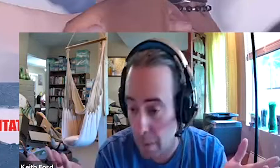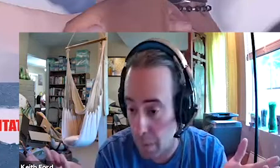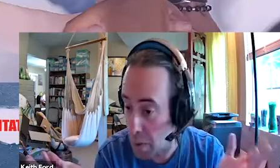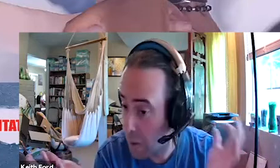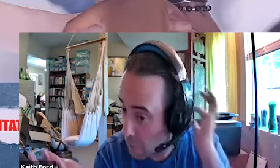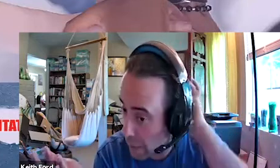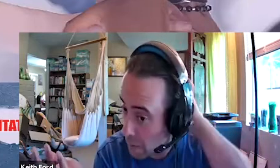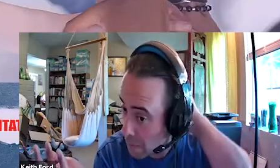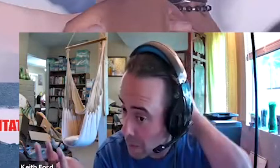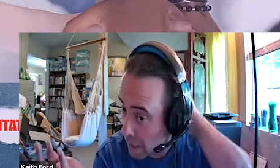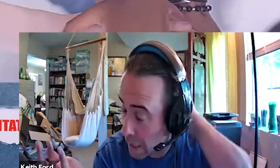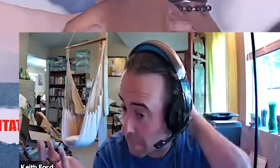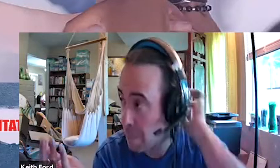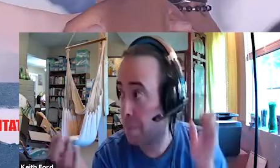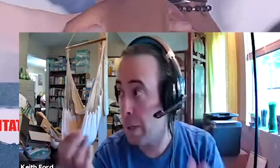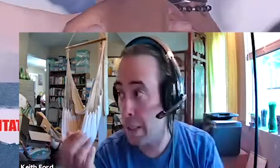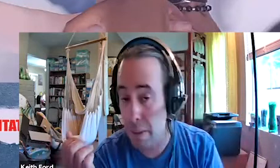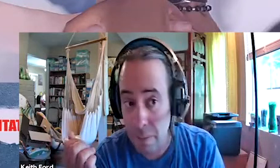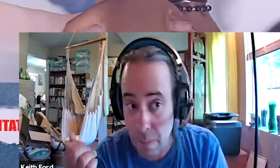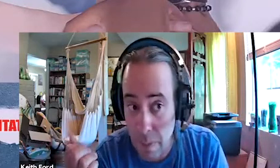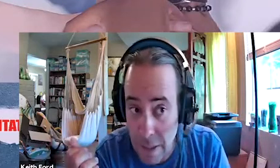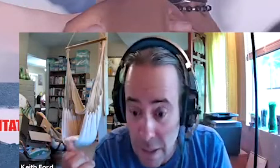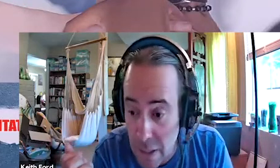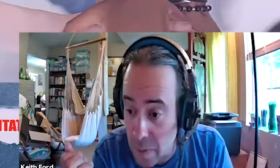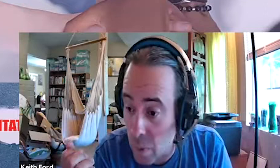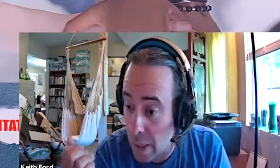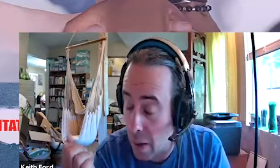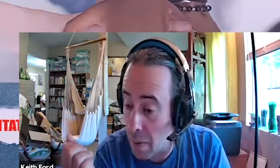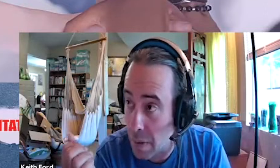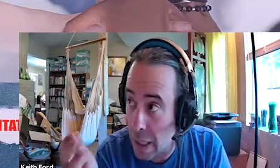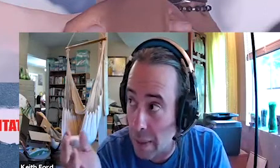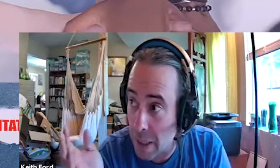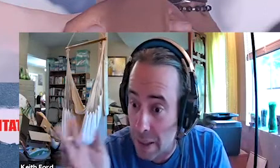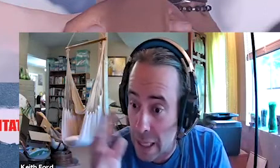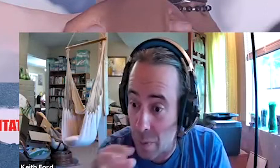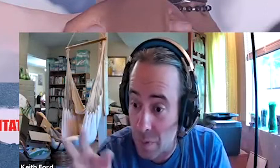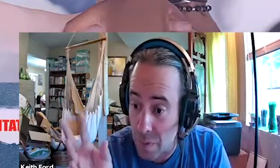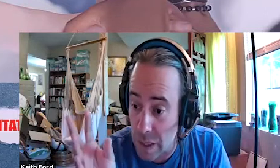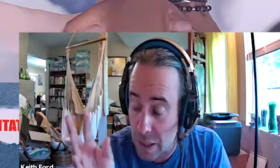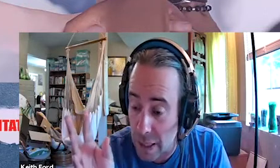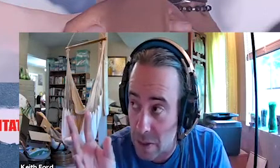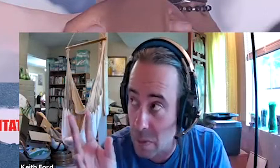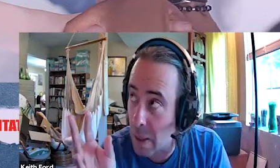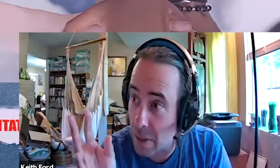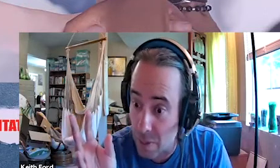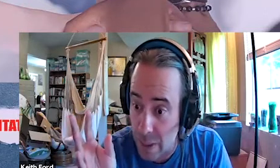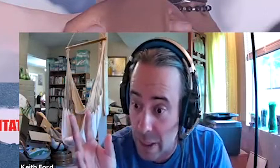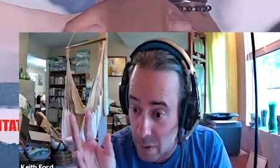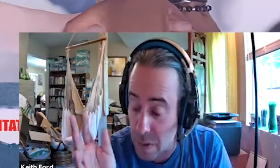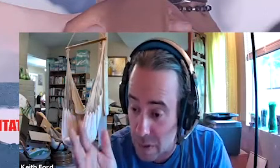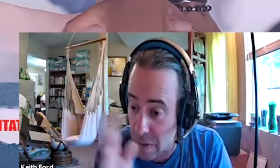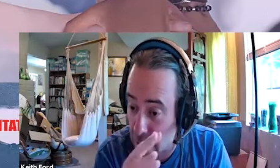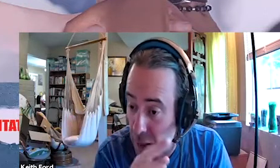that we all know are rare, but that statistic has borne out. And now we've seen in the last, I think,